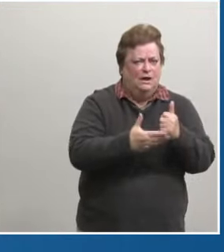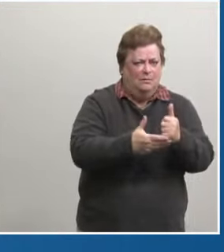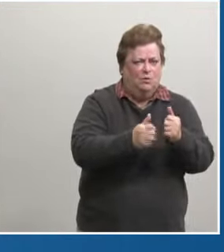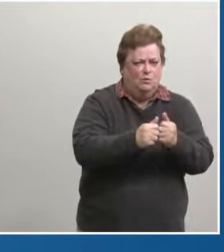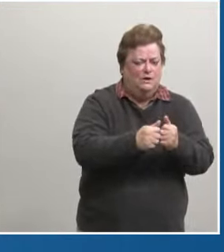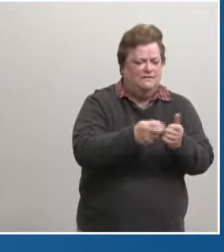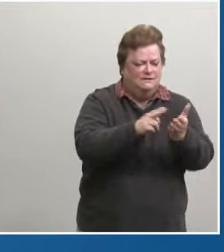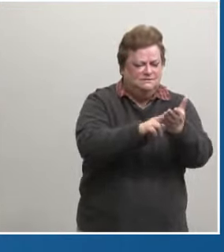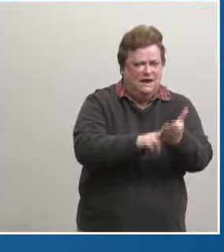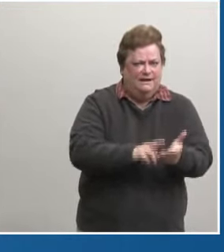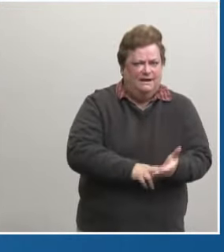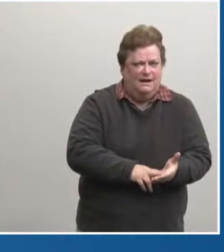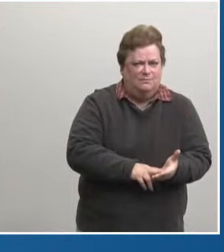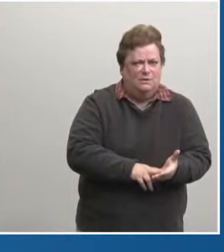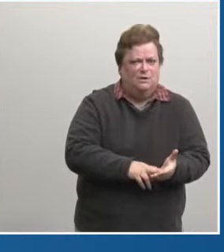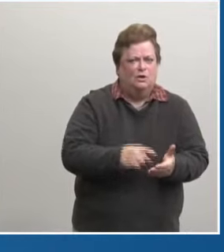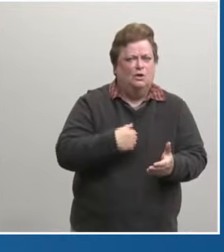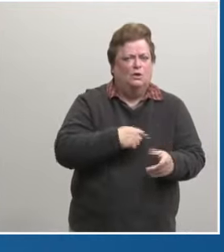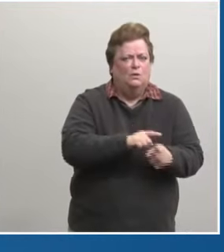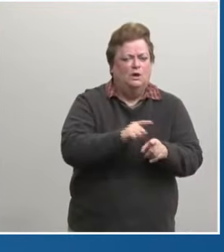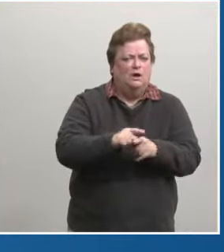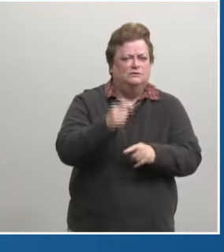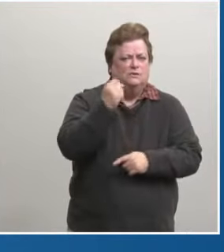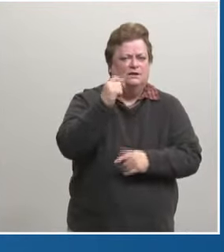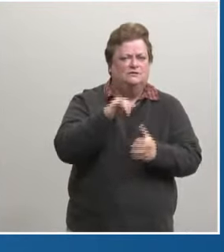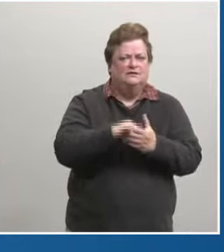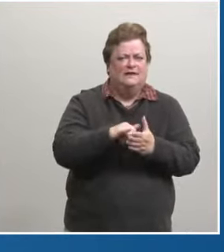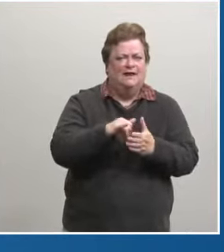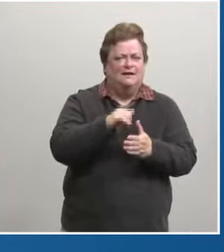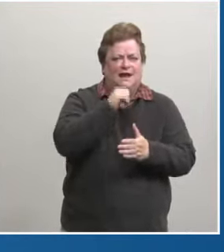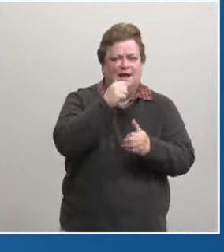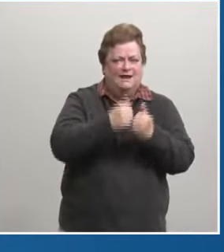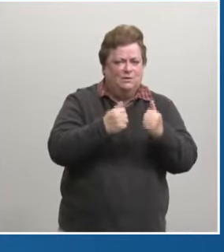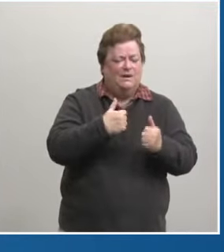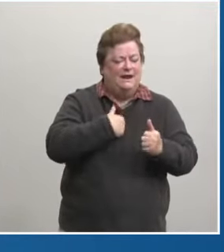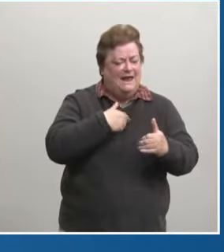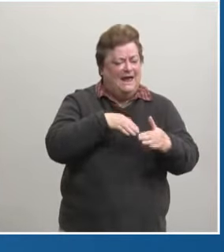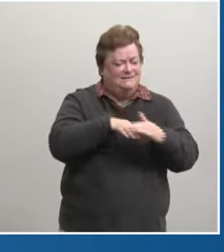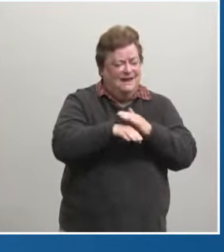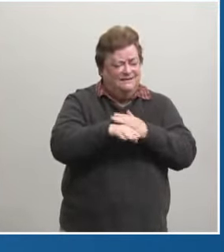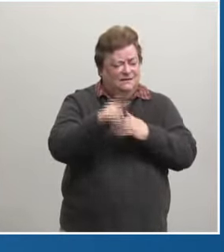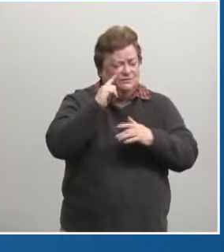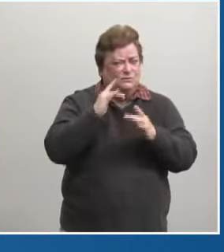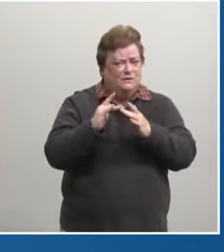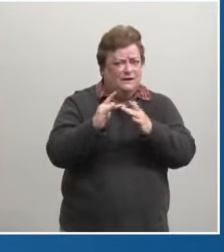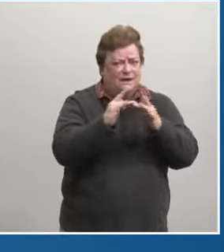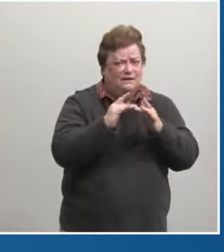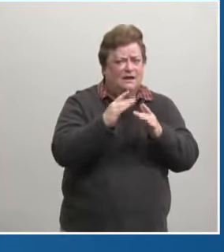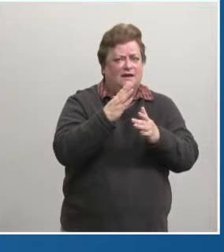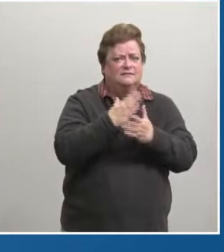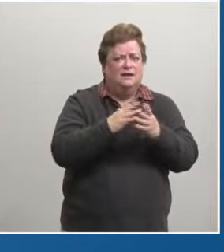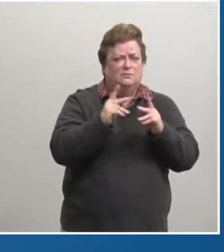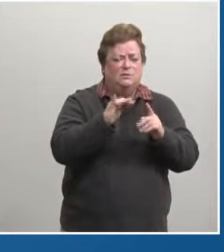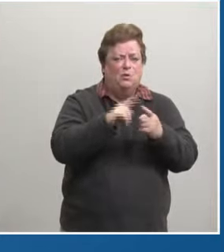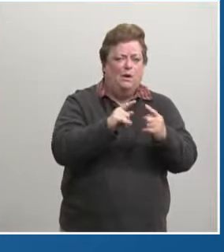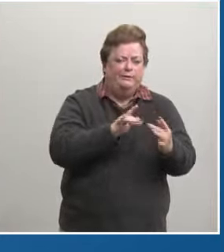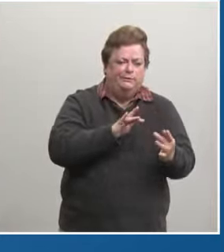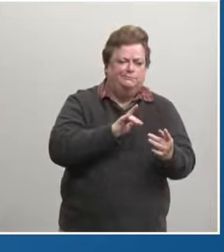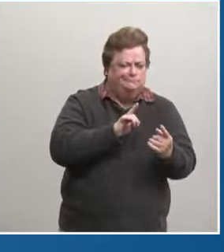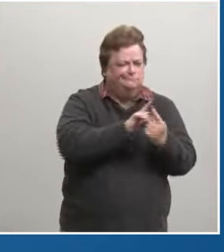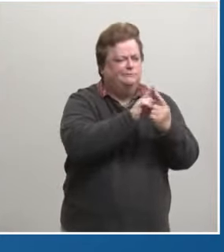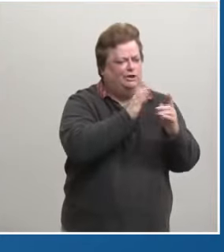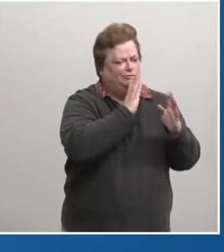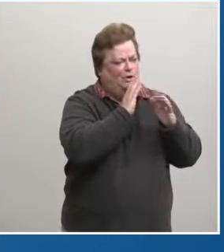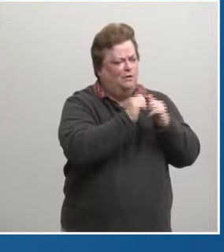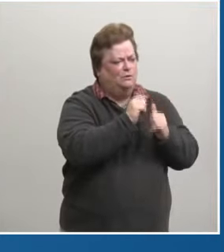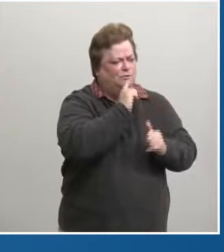needed. We also understand that not everyone has internet access, and some people may want to connect with a real person.